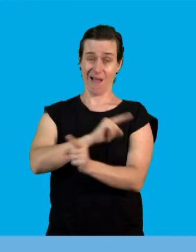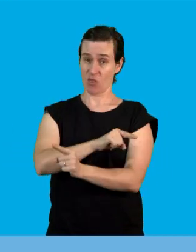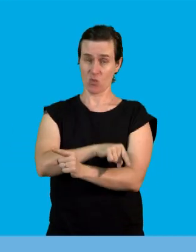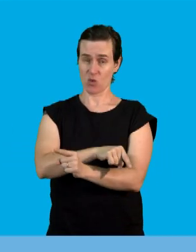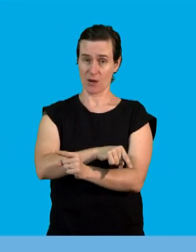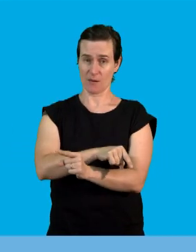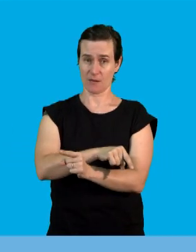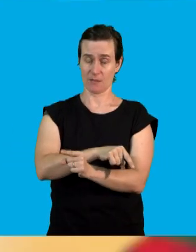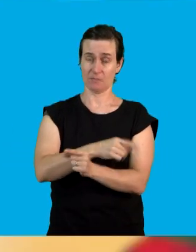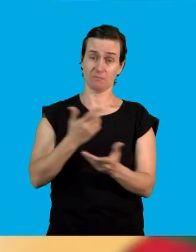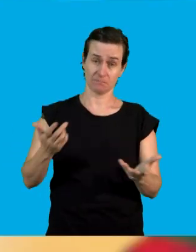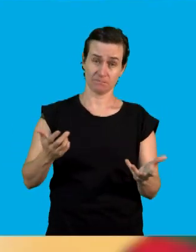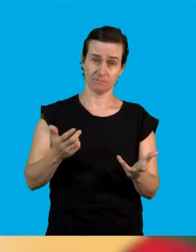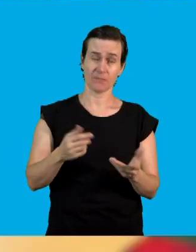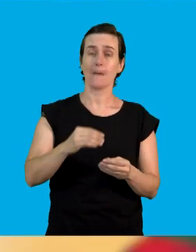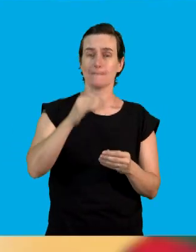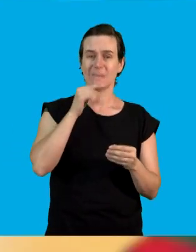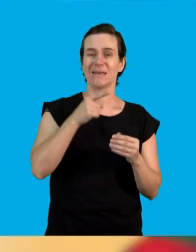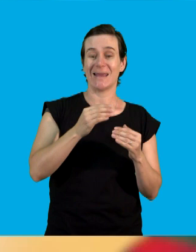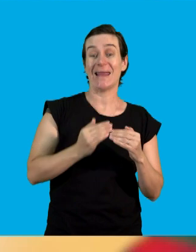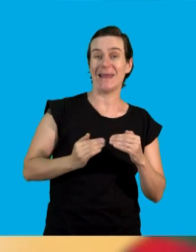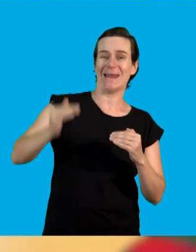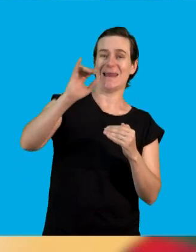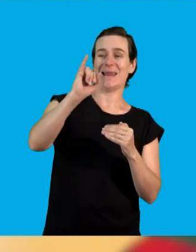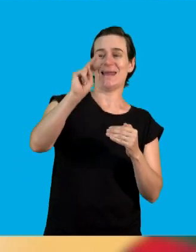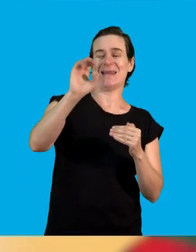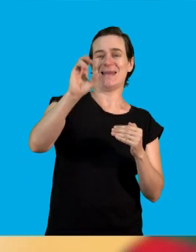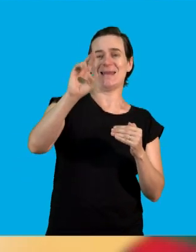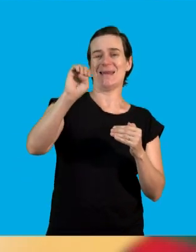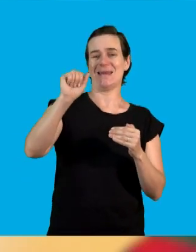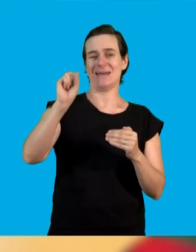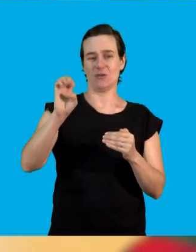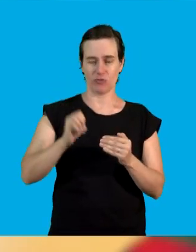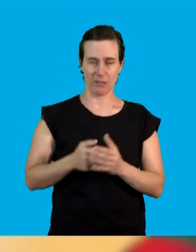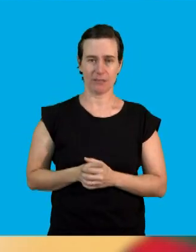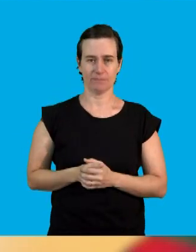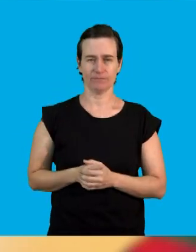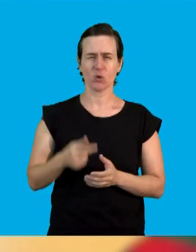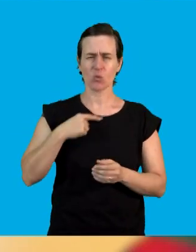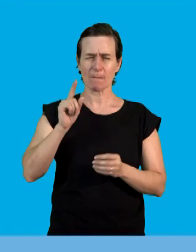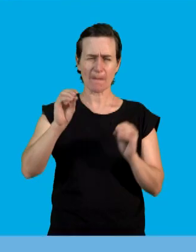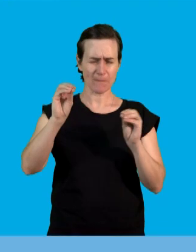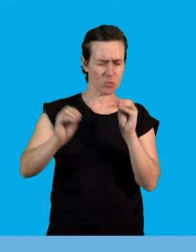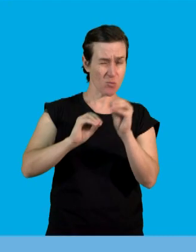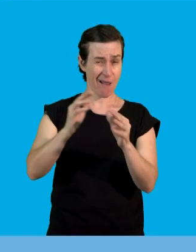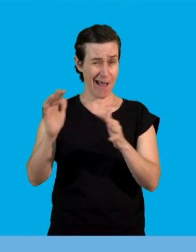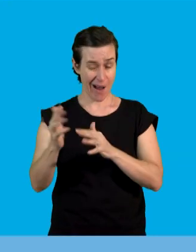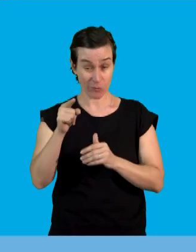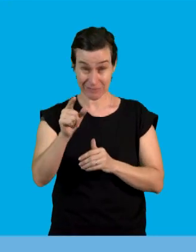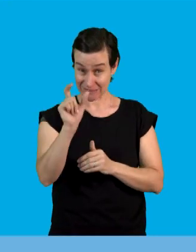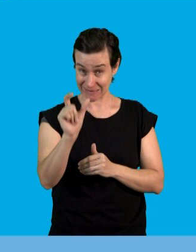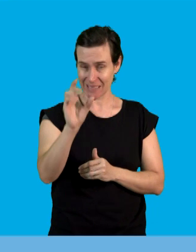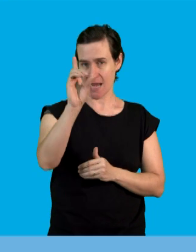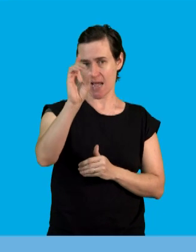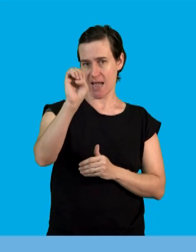the attractive forces, or rather the intermolecular forces, they are increasing in strength. So because we need to arrange them in terms of